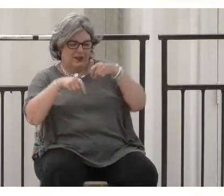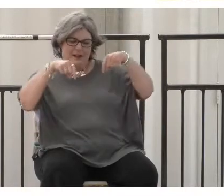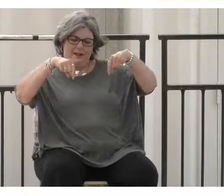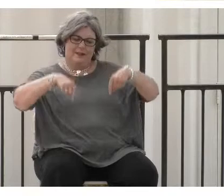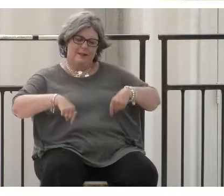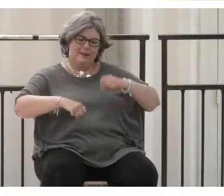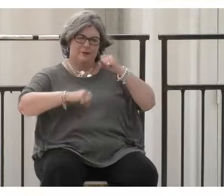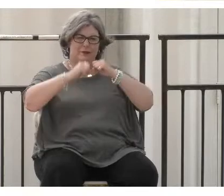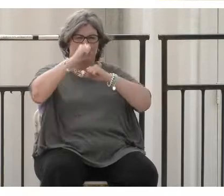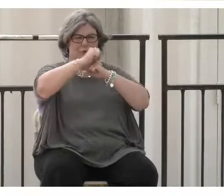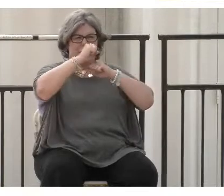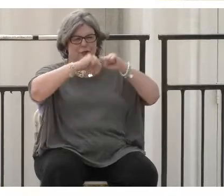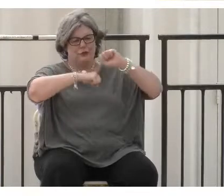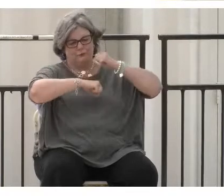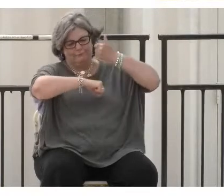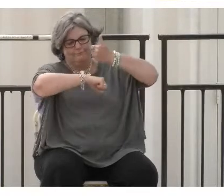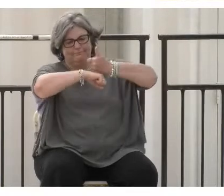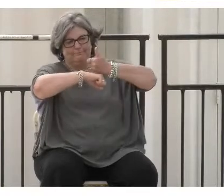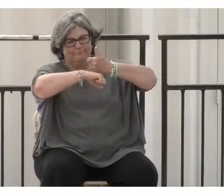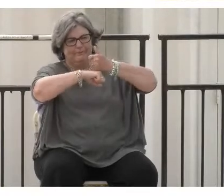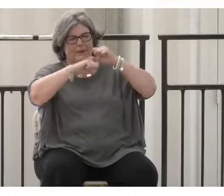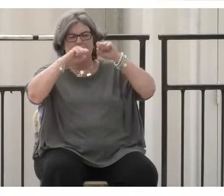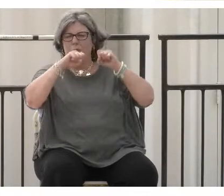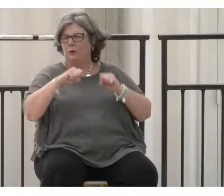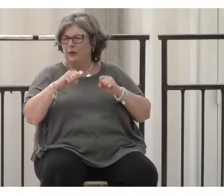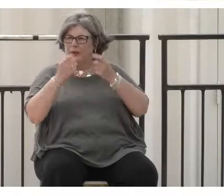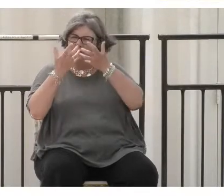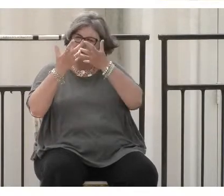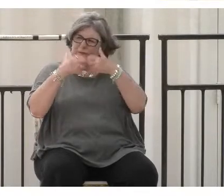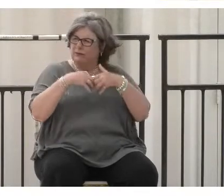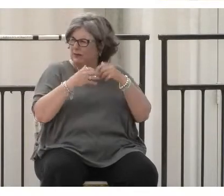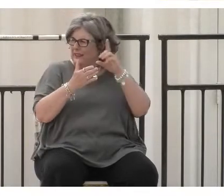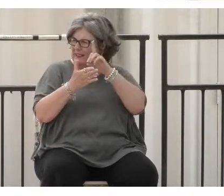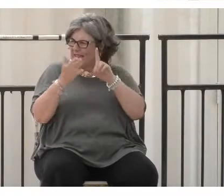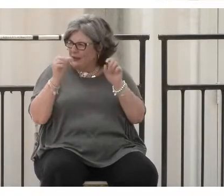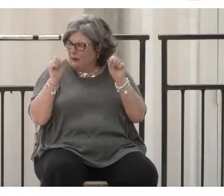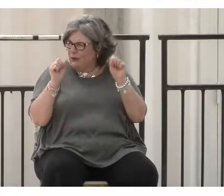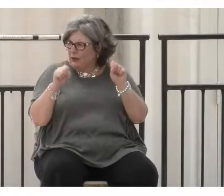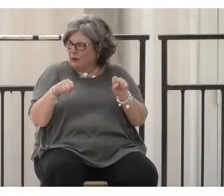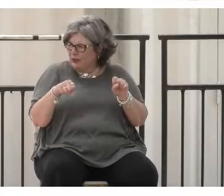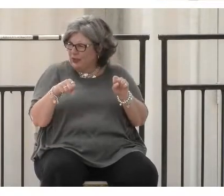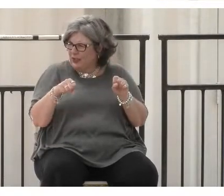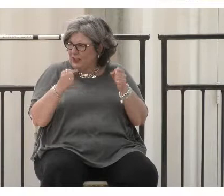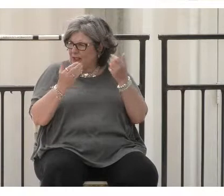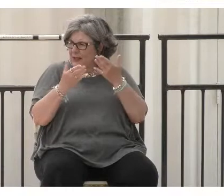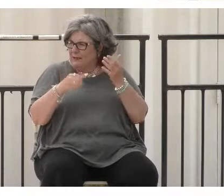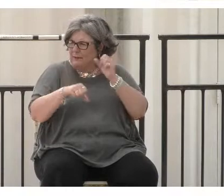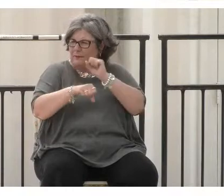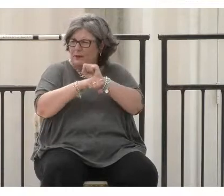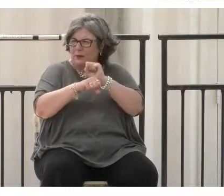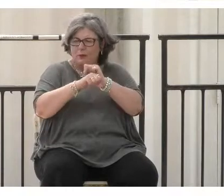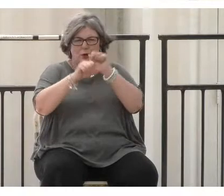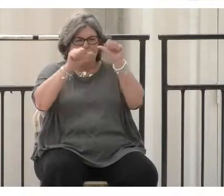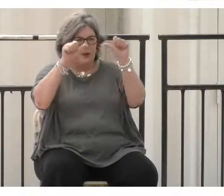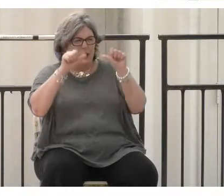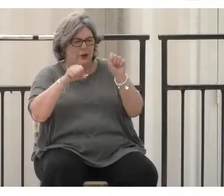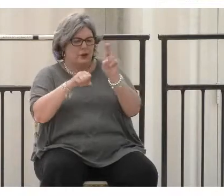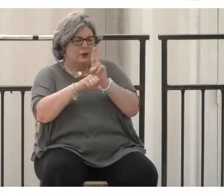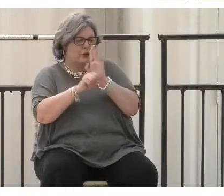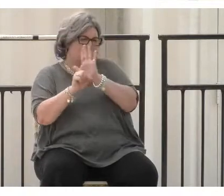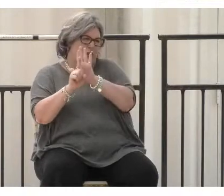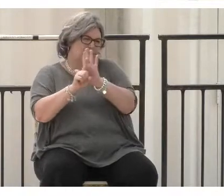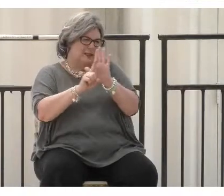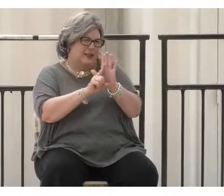structure here. And we could have put together any kind of design, but we decided to work with architects to use